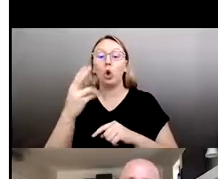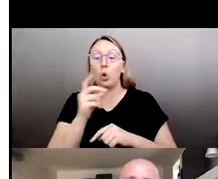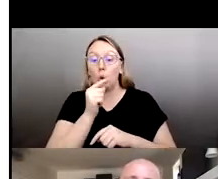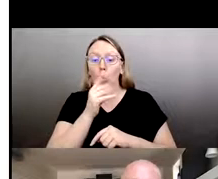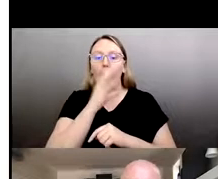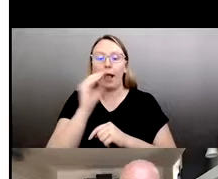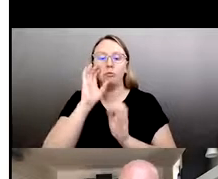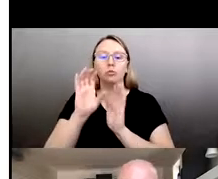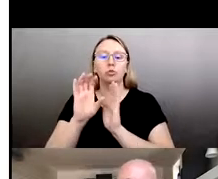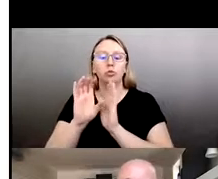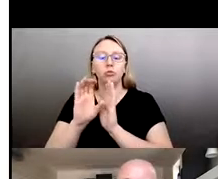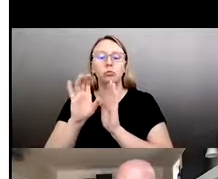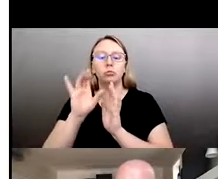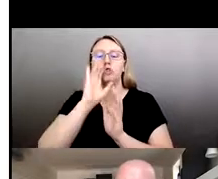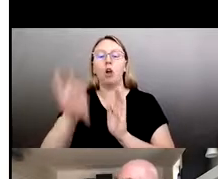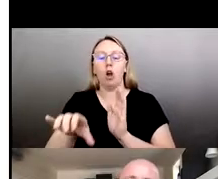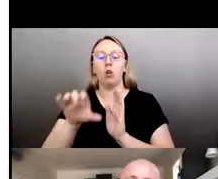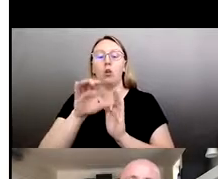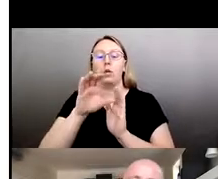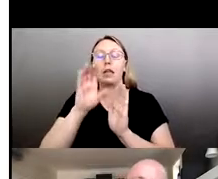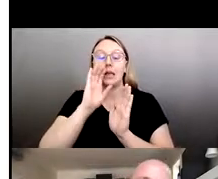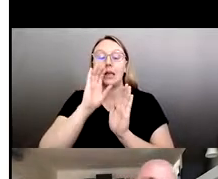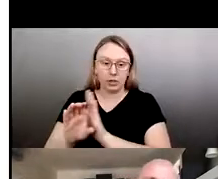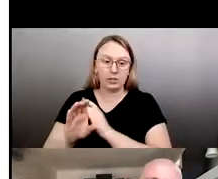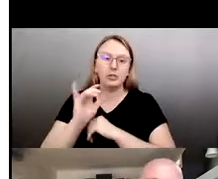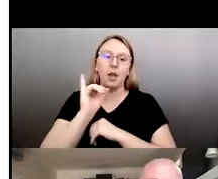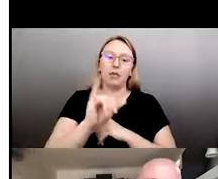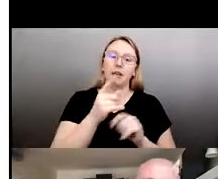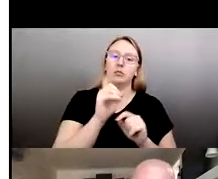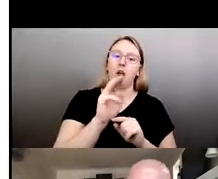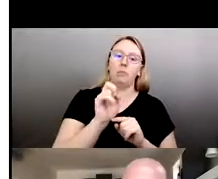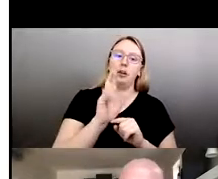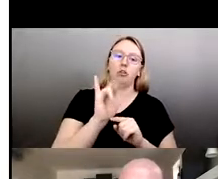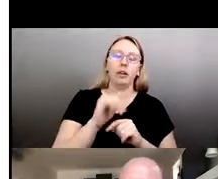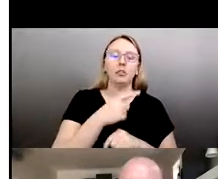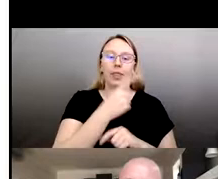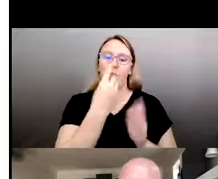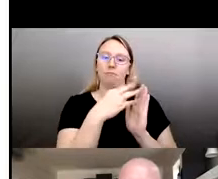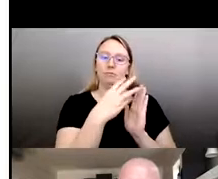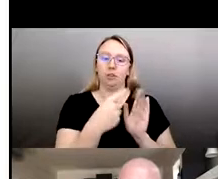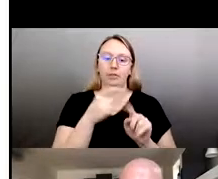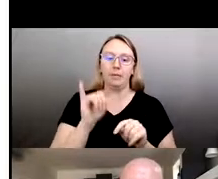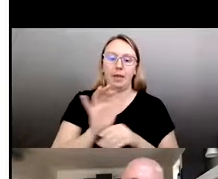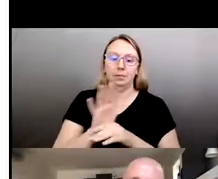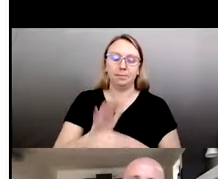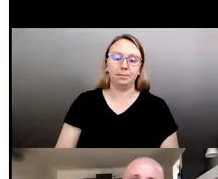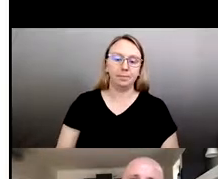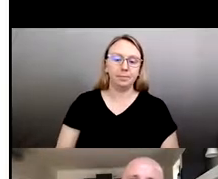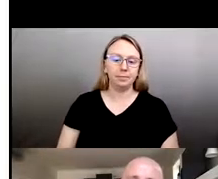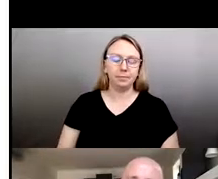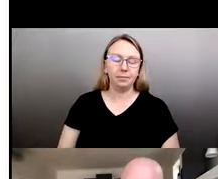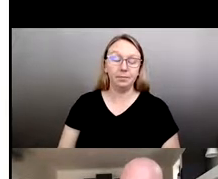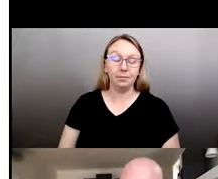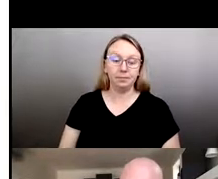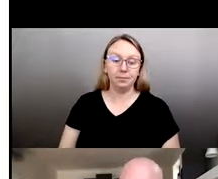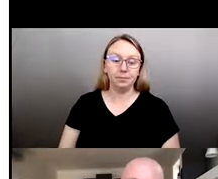art historical moment, you can check that out. I believe it's streaming online. So the first Harry Who show was in 1966, and these